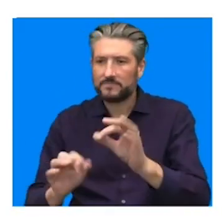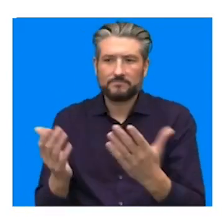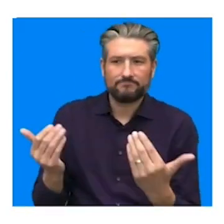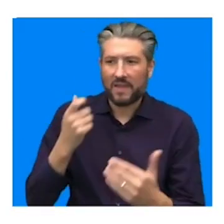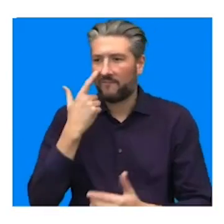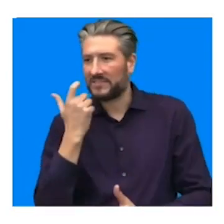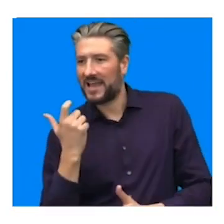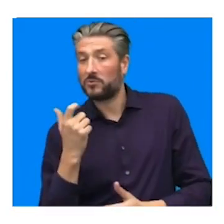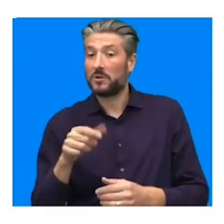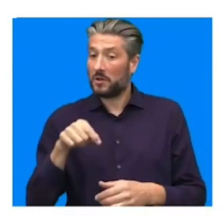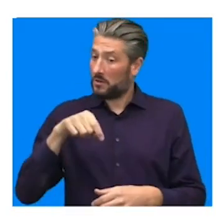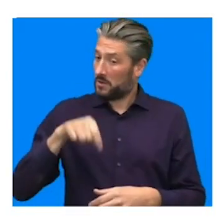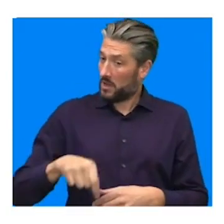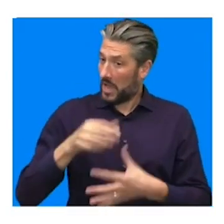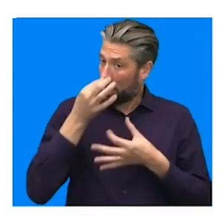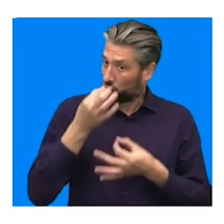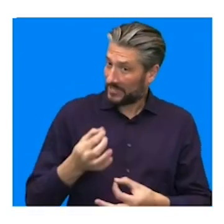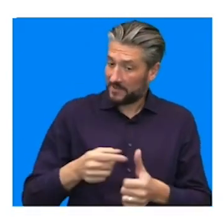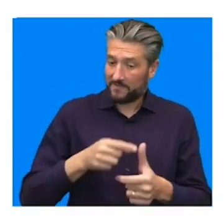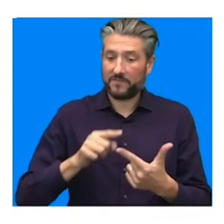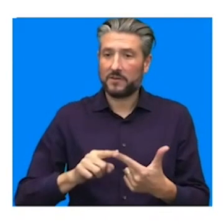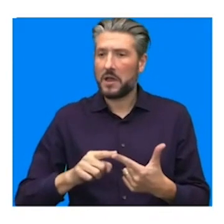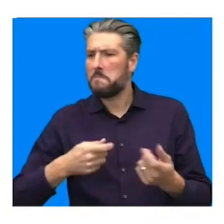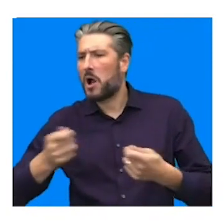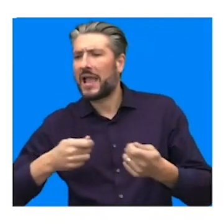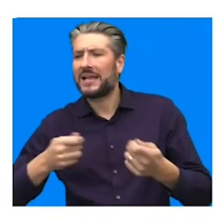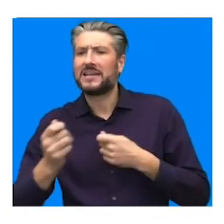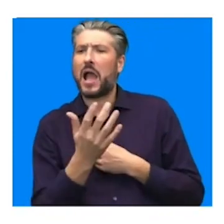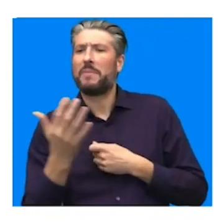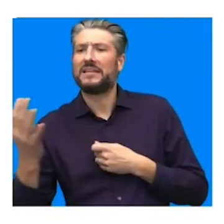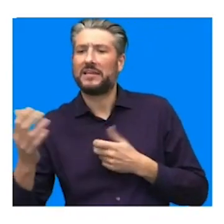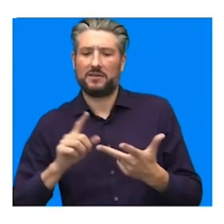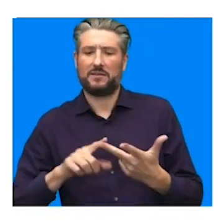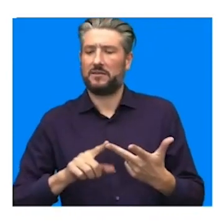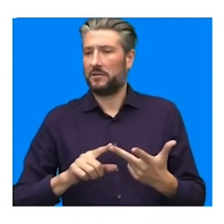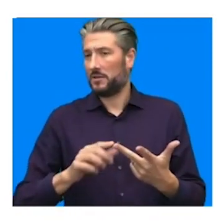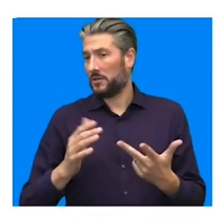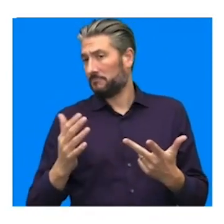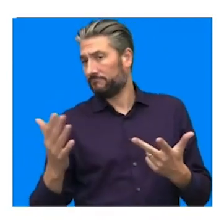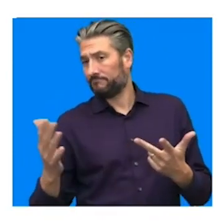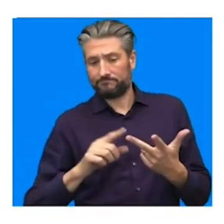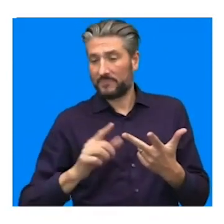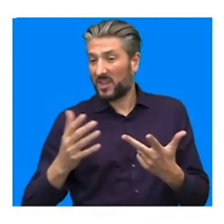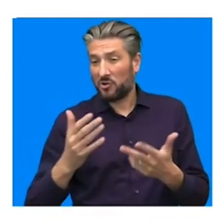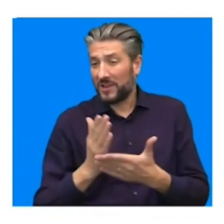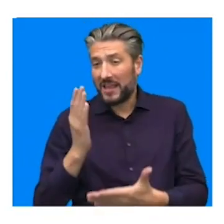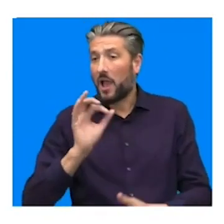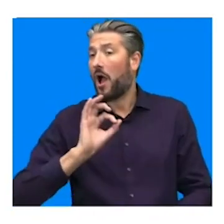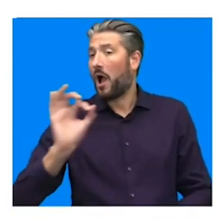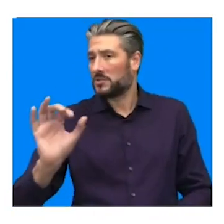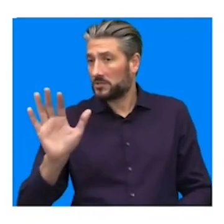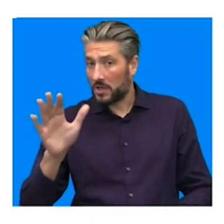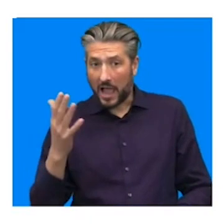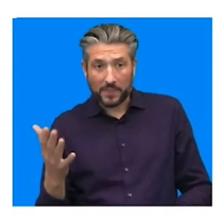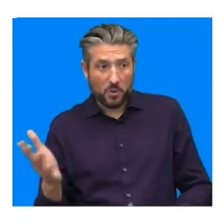be, what sort of market there is there, how many people would be interested, and essentially starting with what is the gap?